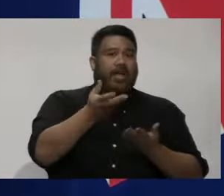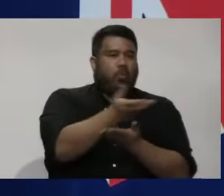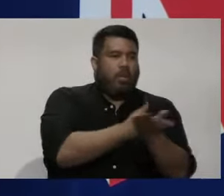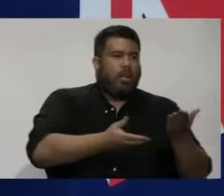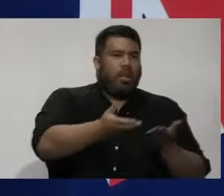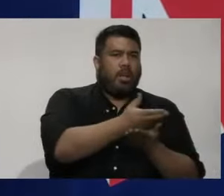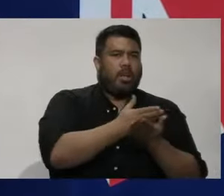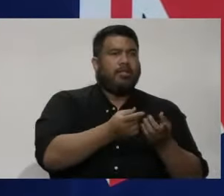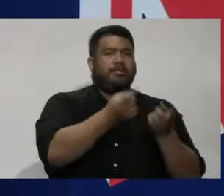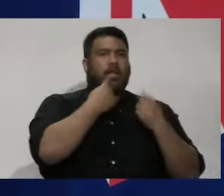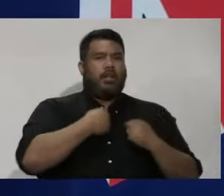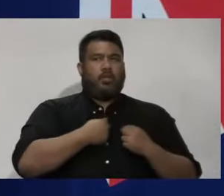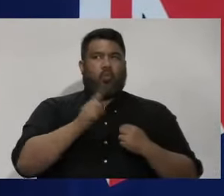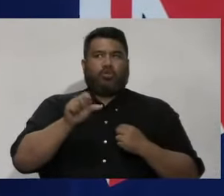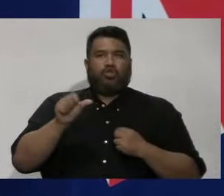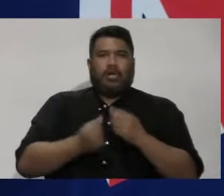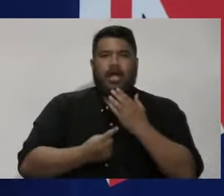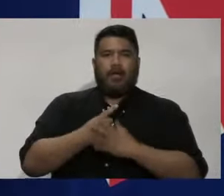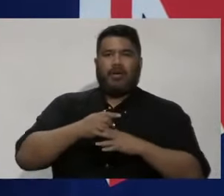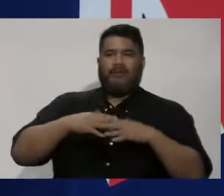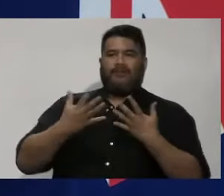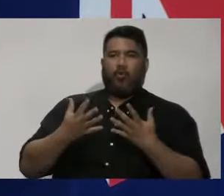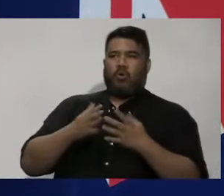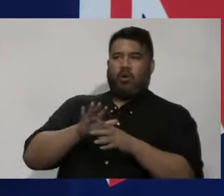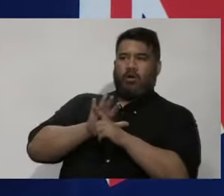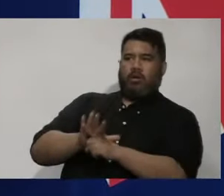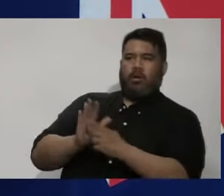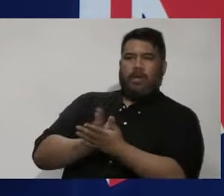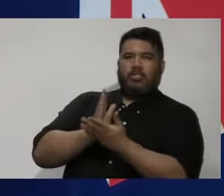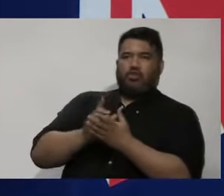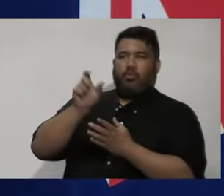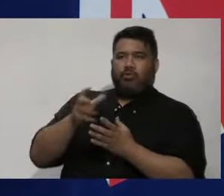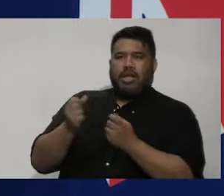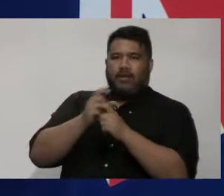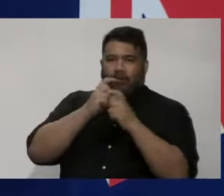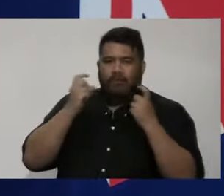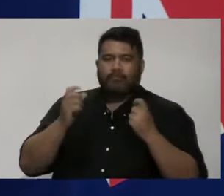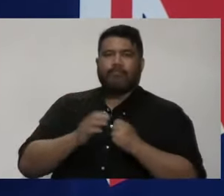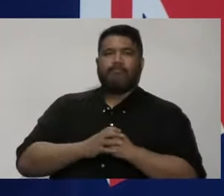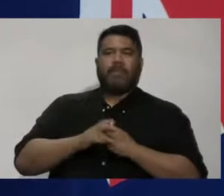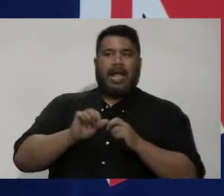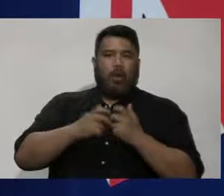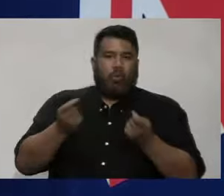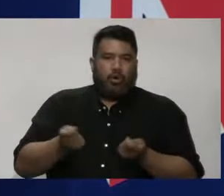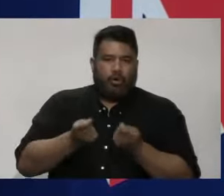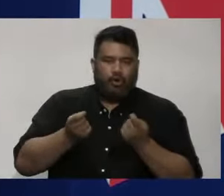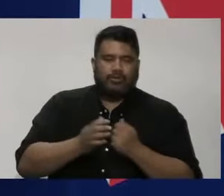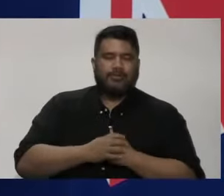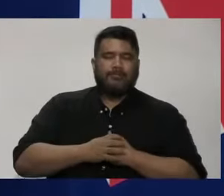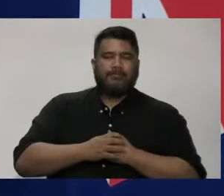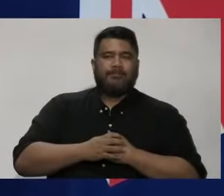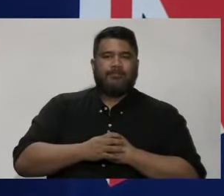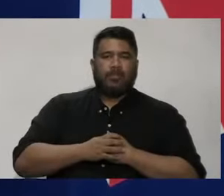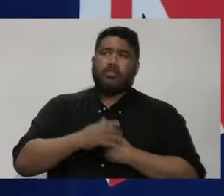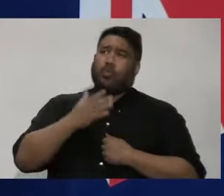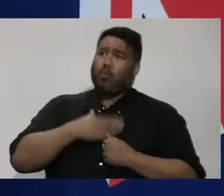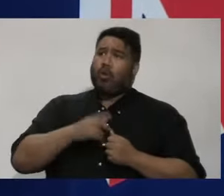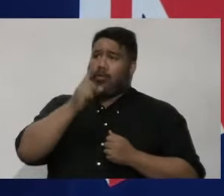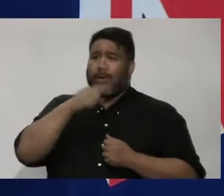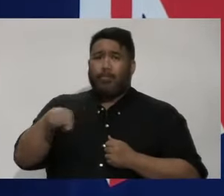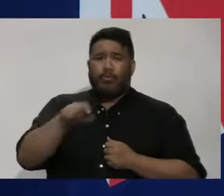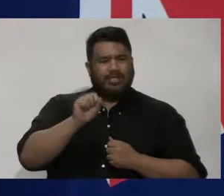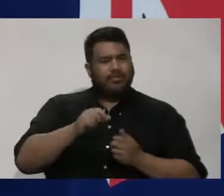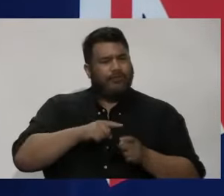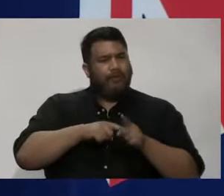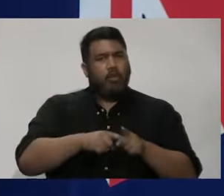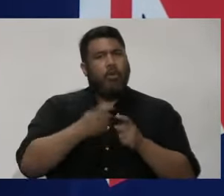and enforcement. But generally, this is falling on the individual to make sure they're complying, but equally, question particularly